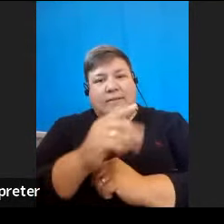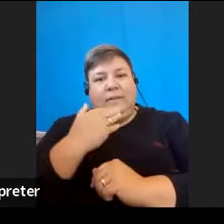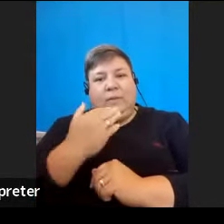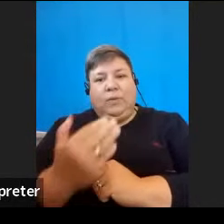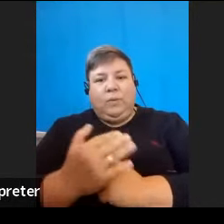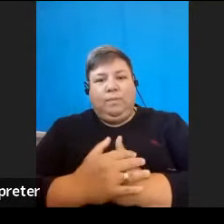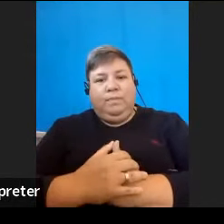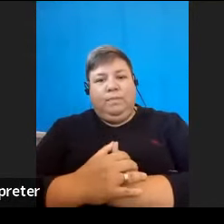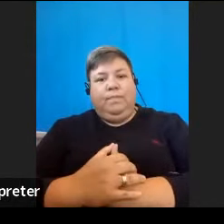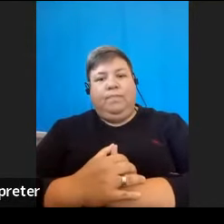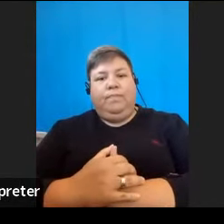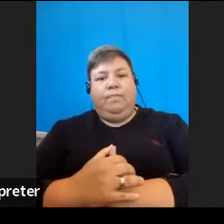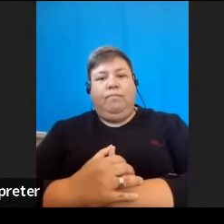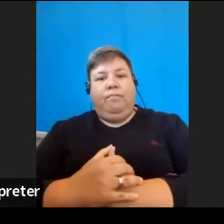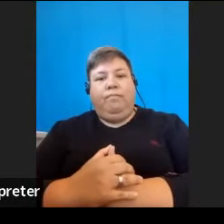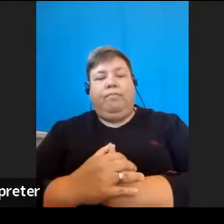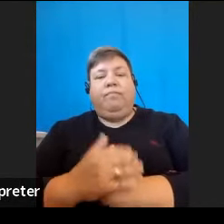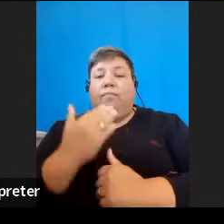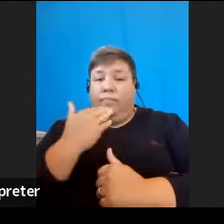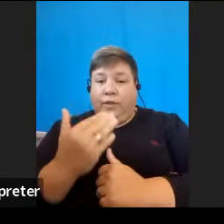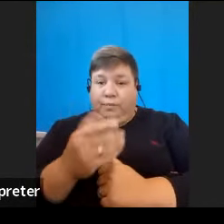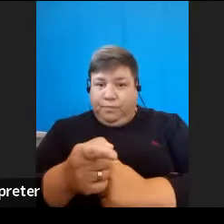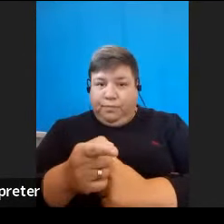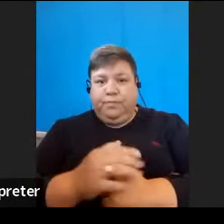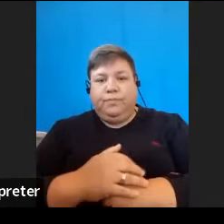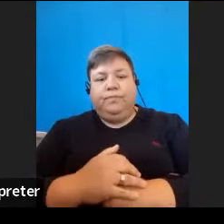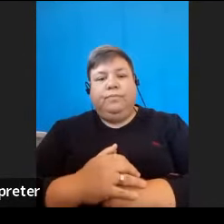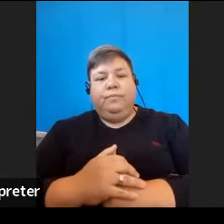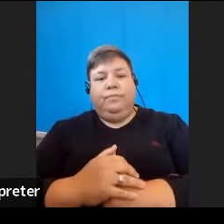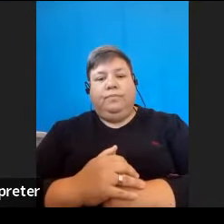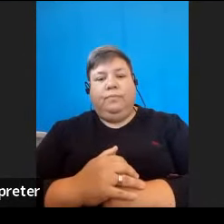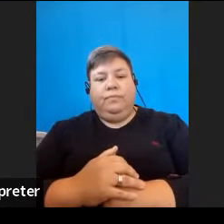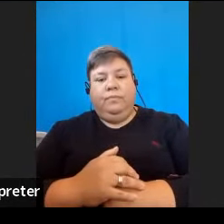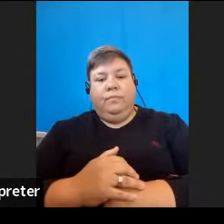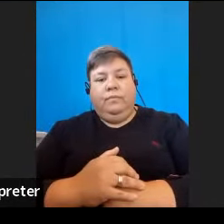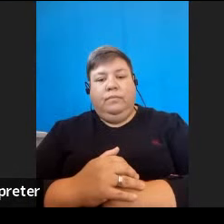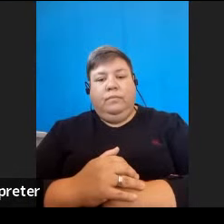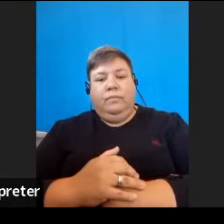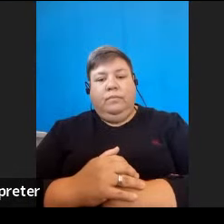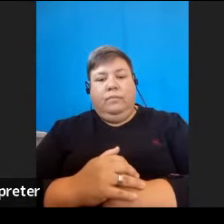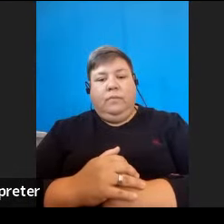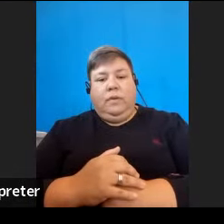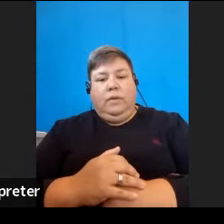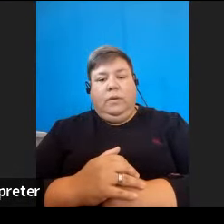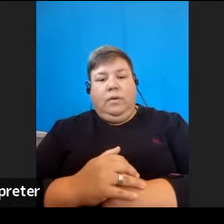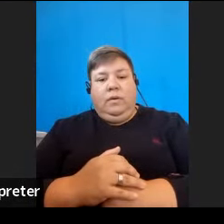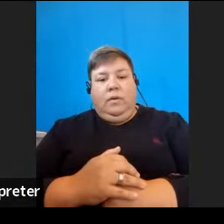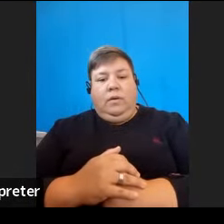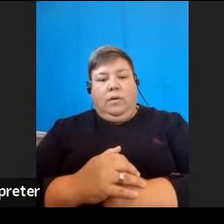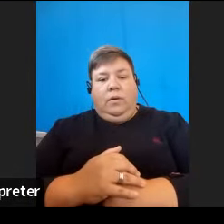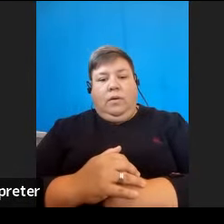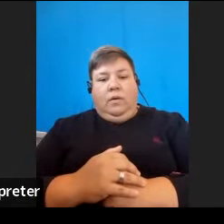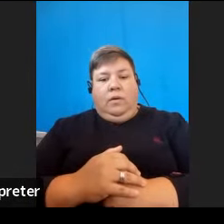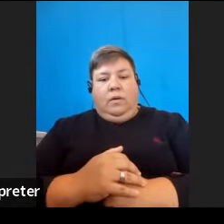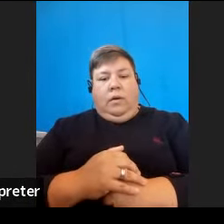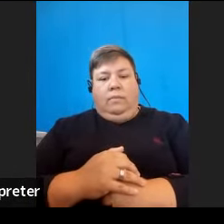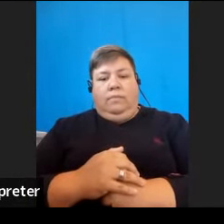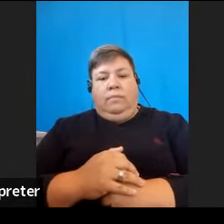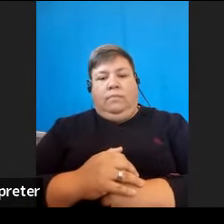Thank you very much, Patience. We thought that it's important that we re-emphasize the compliance